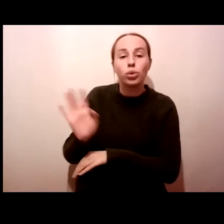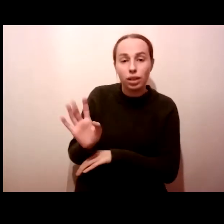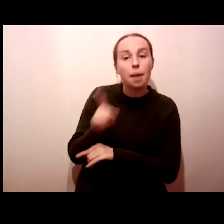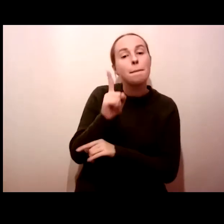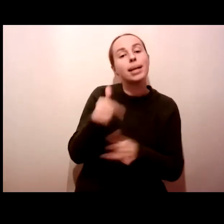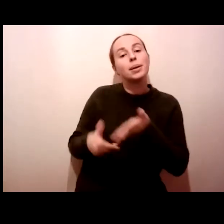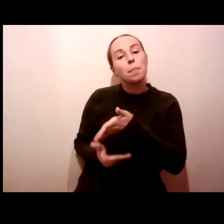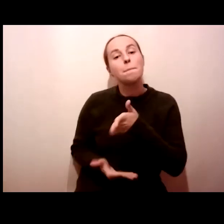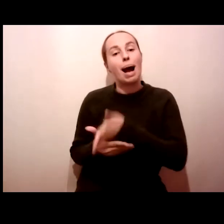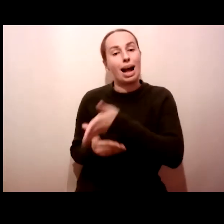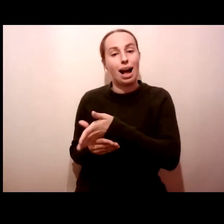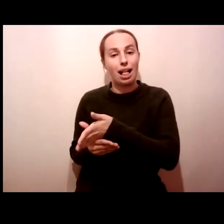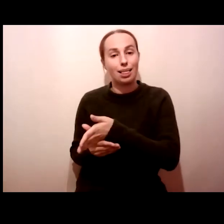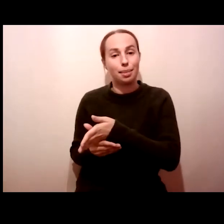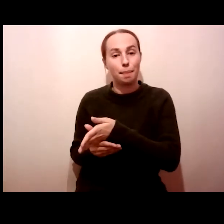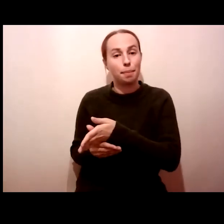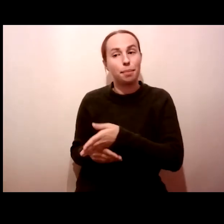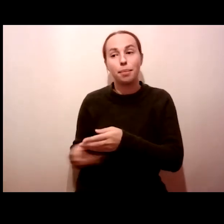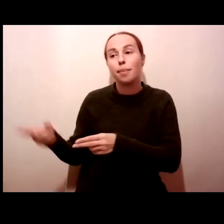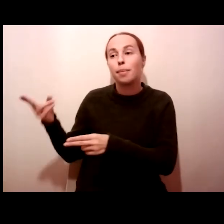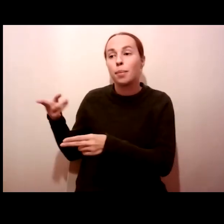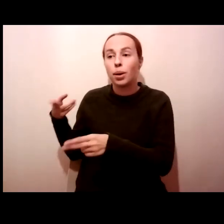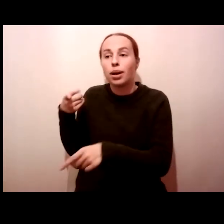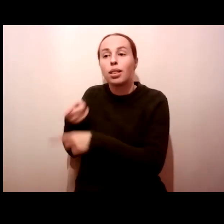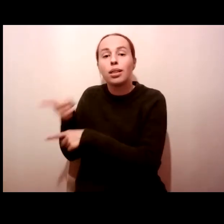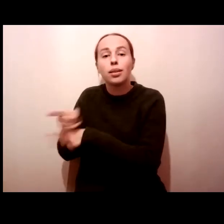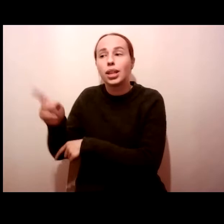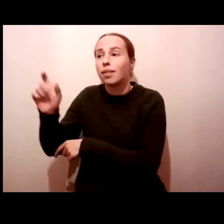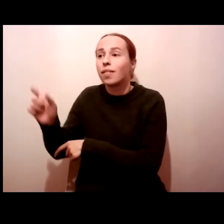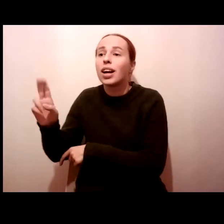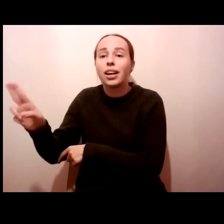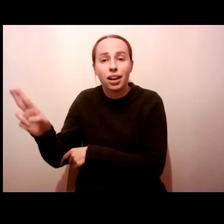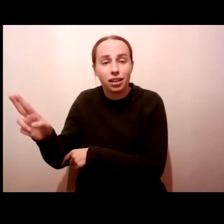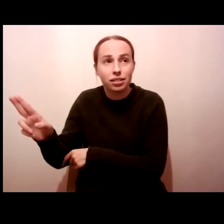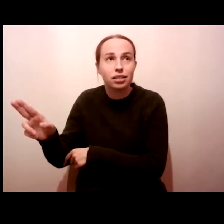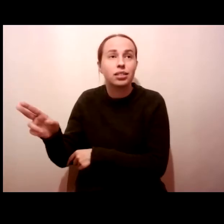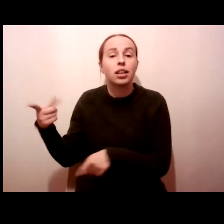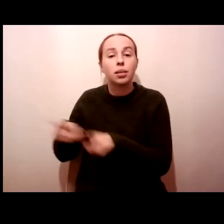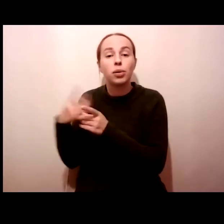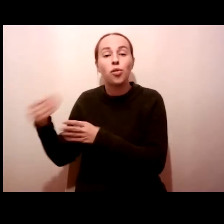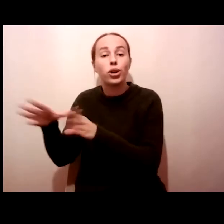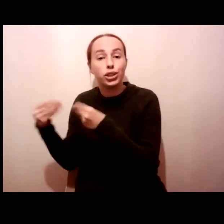ombudsperson or the child's rights departments have to be notified.